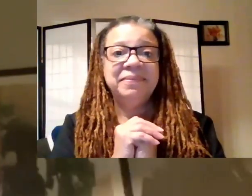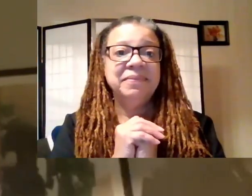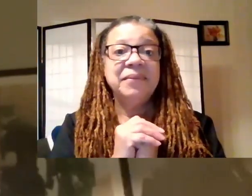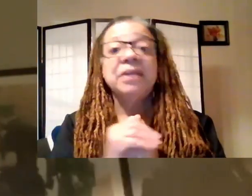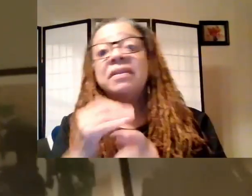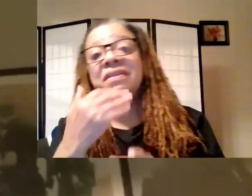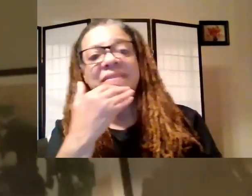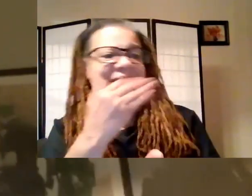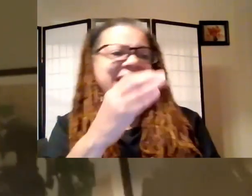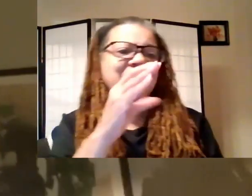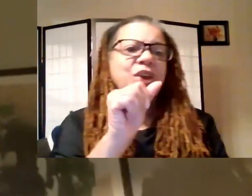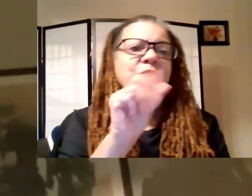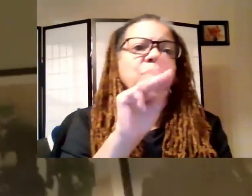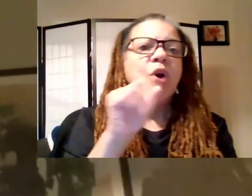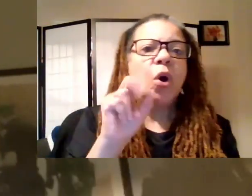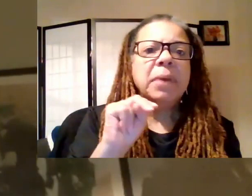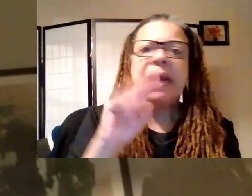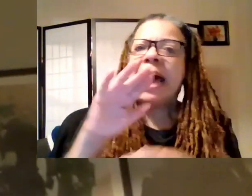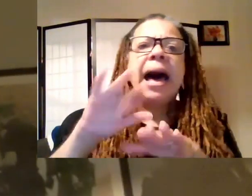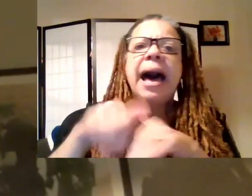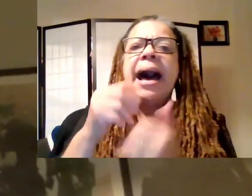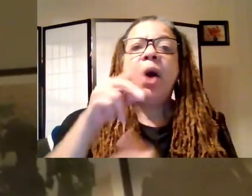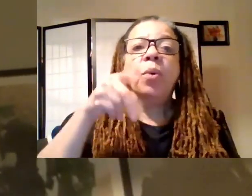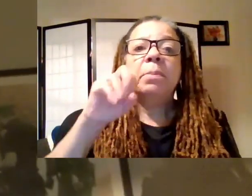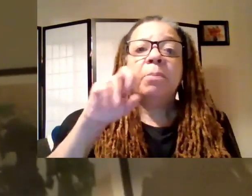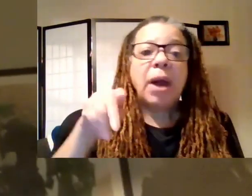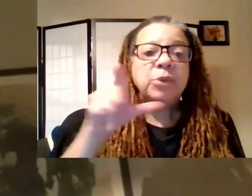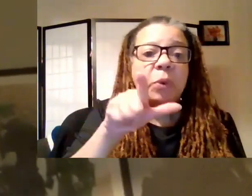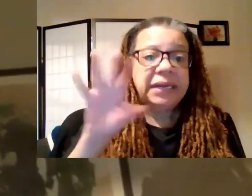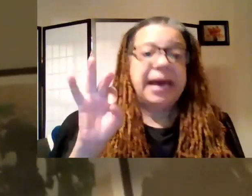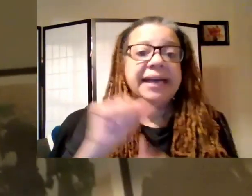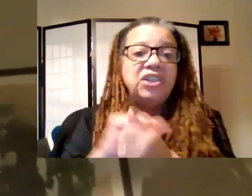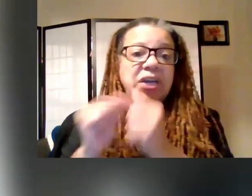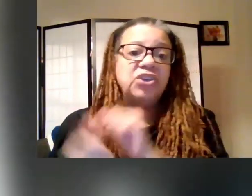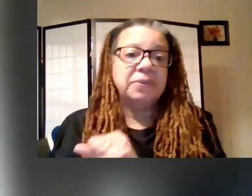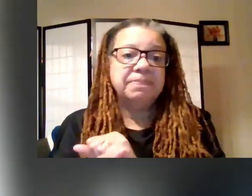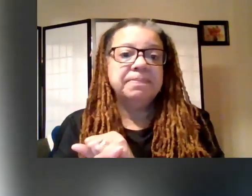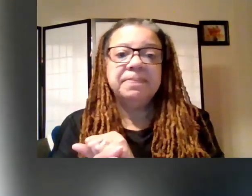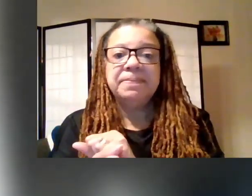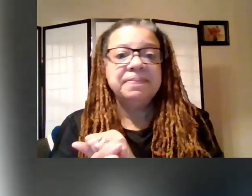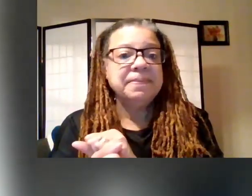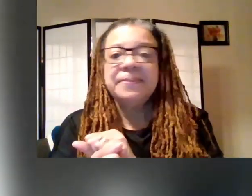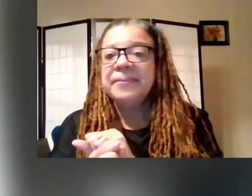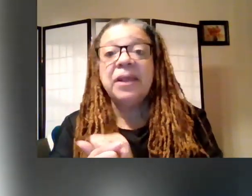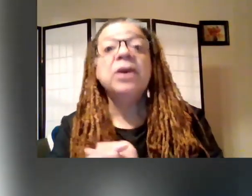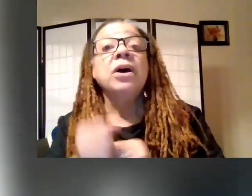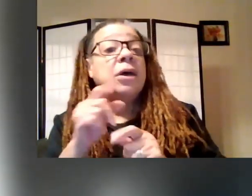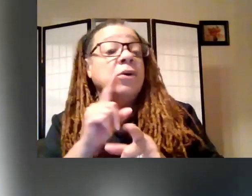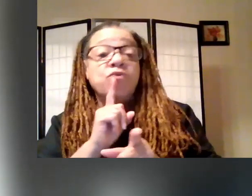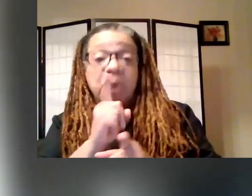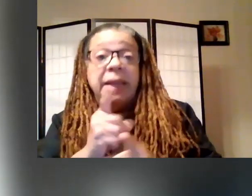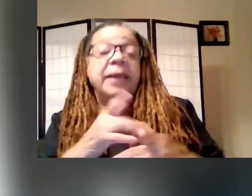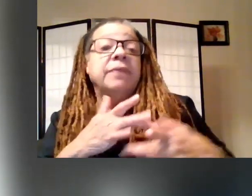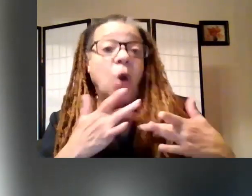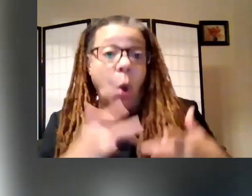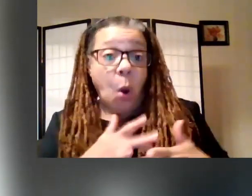to that? Well, how would Prop 29 change care if it was passed? Yeah, the heart and soul of the proposition